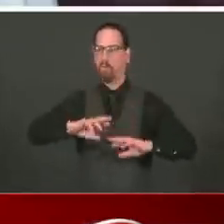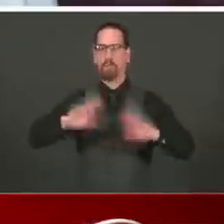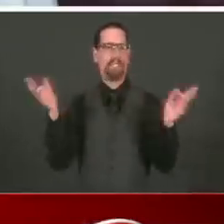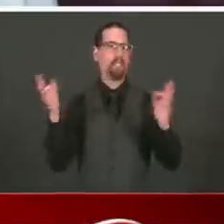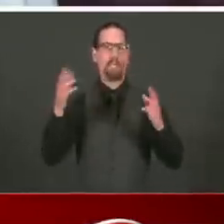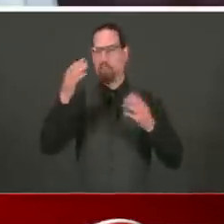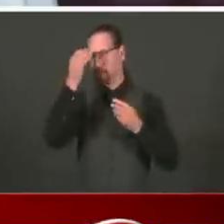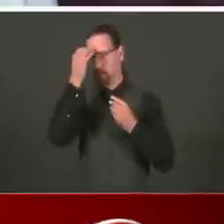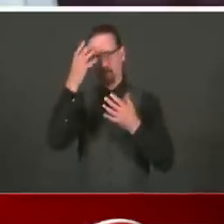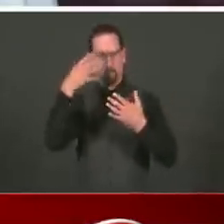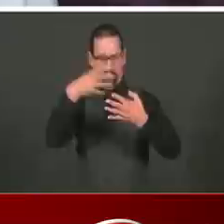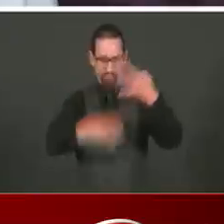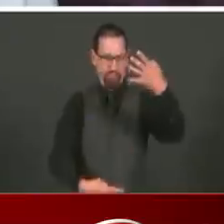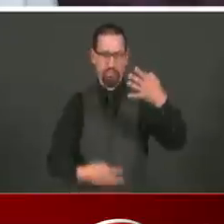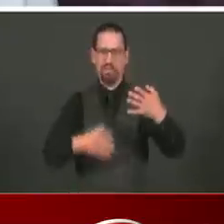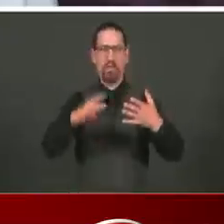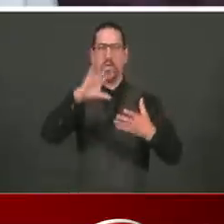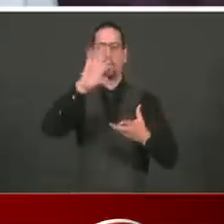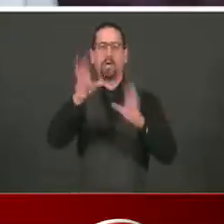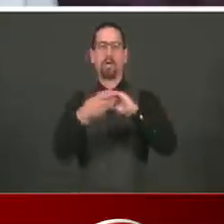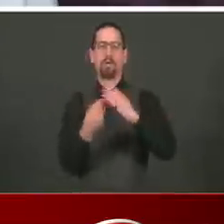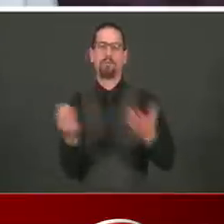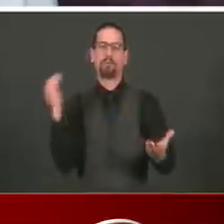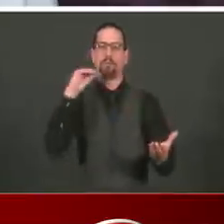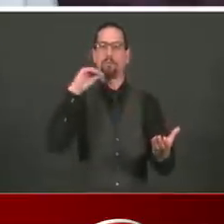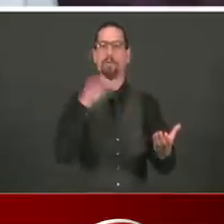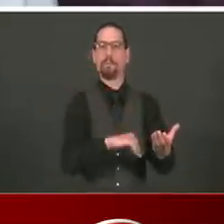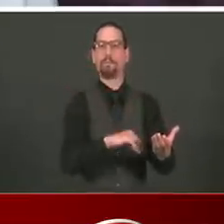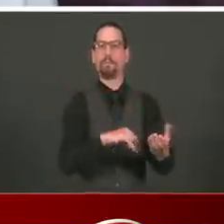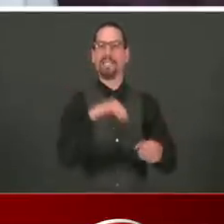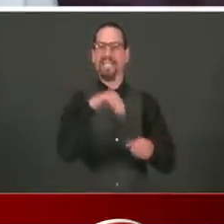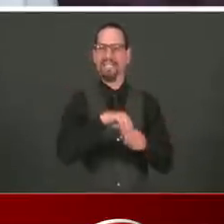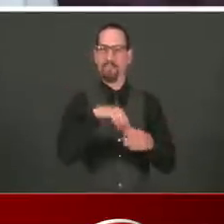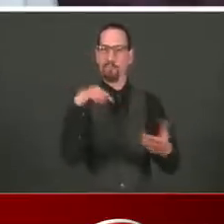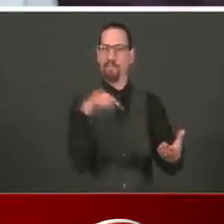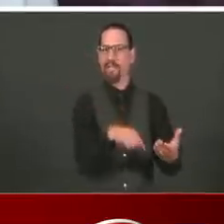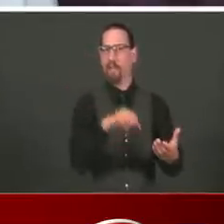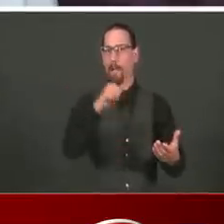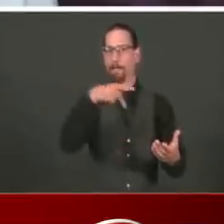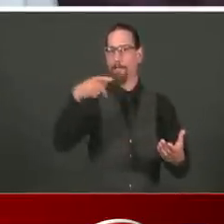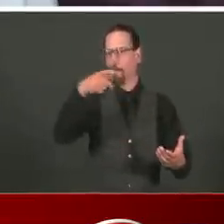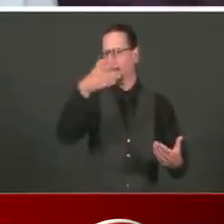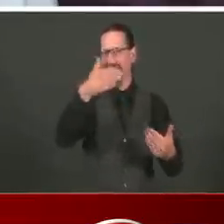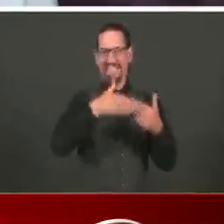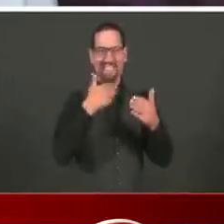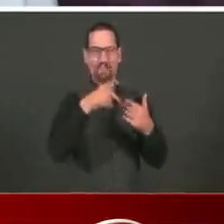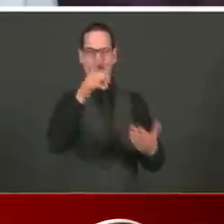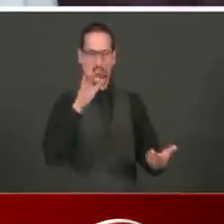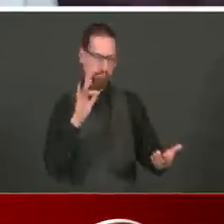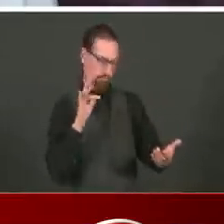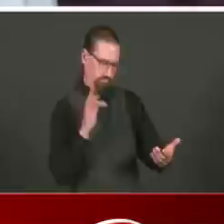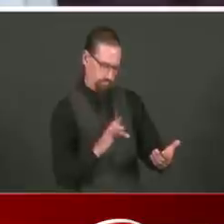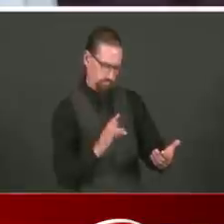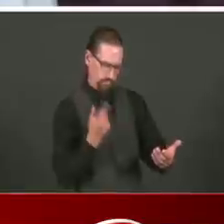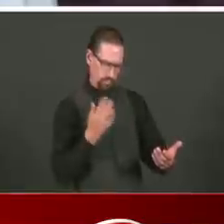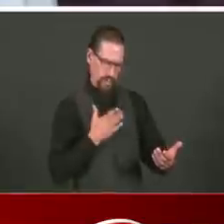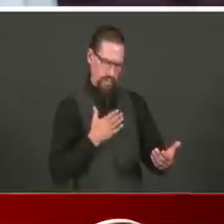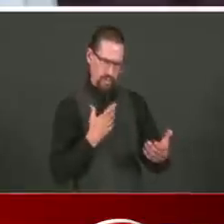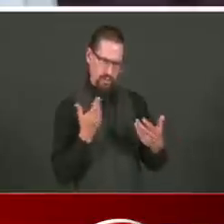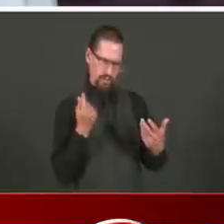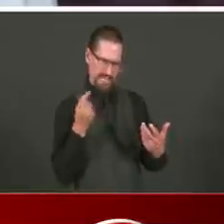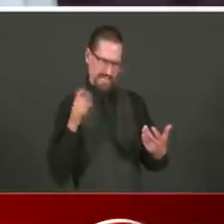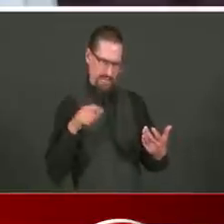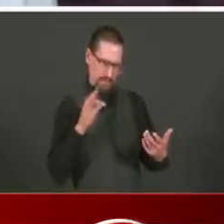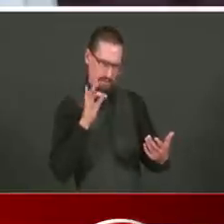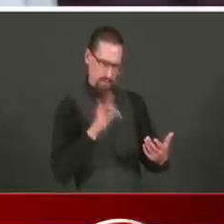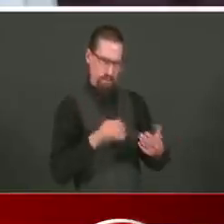you to have all the resources in an easy place in an effort to make your lives easier and less stressful, because